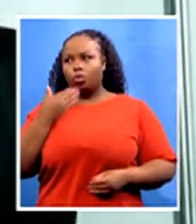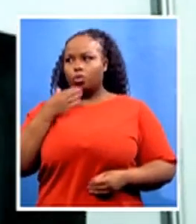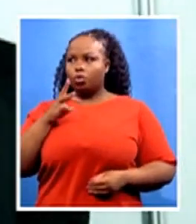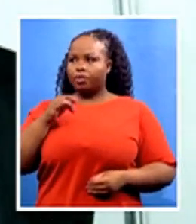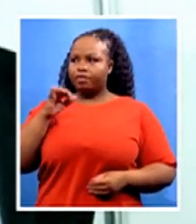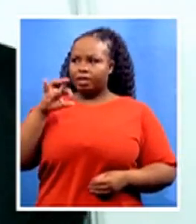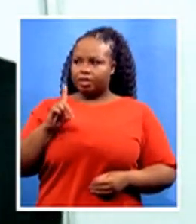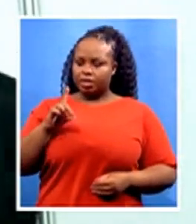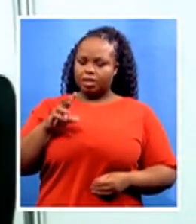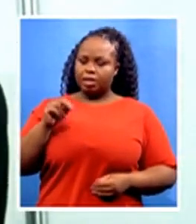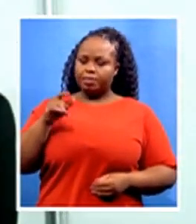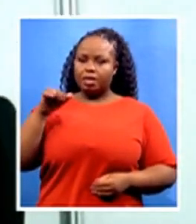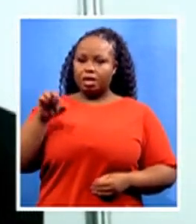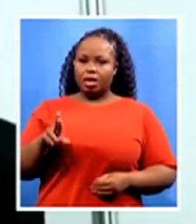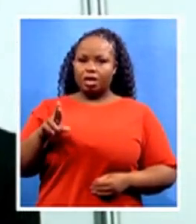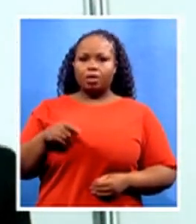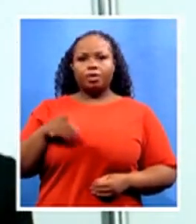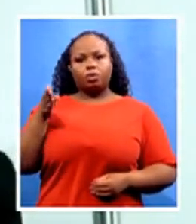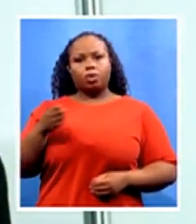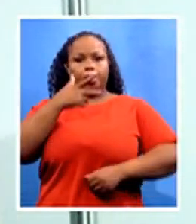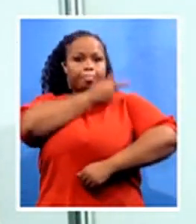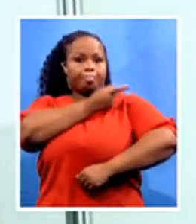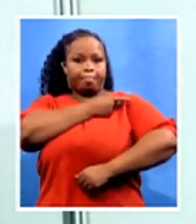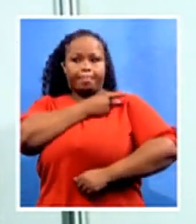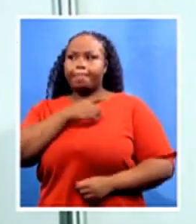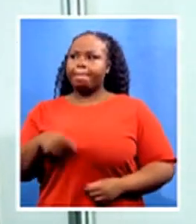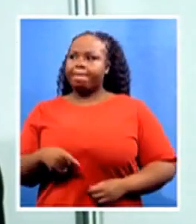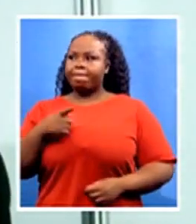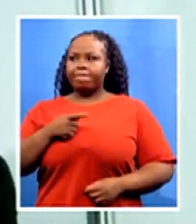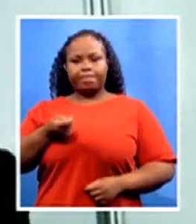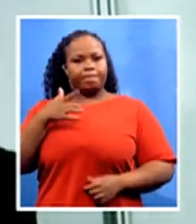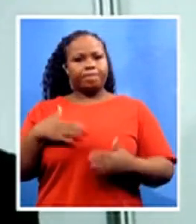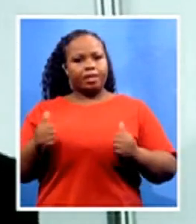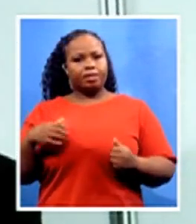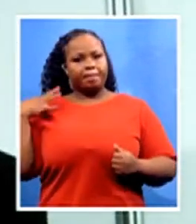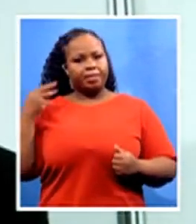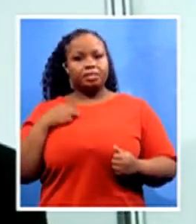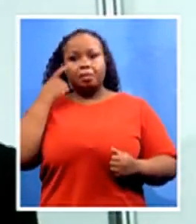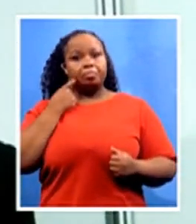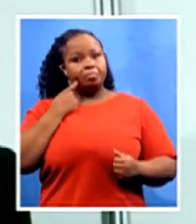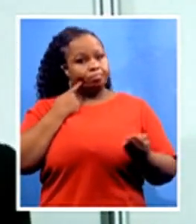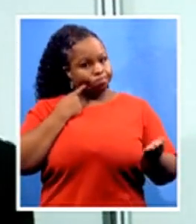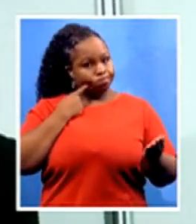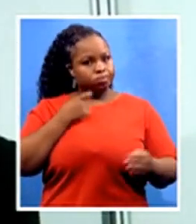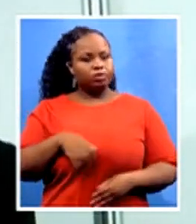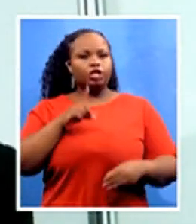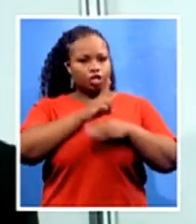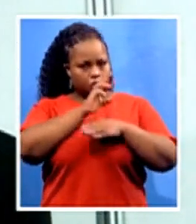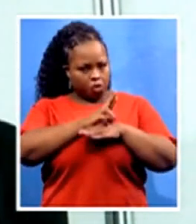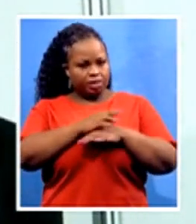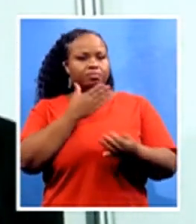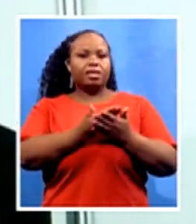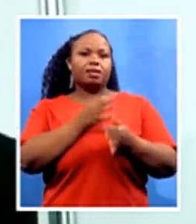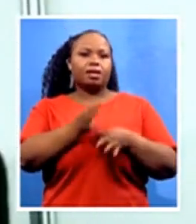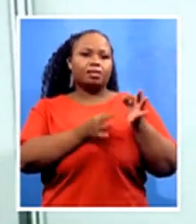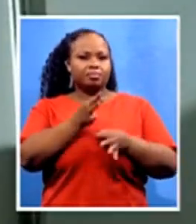going to be vaccinated. I'm just going to speak to Health Minister Dr. Zweli Mkhize. He is a doctor, and he can explain the process.